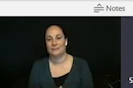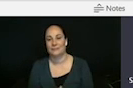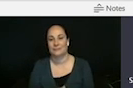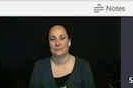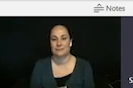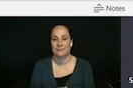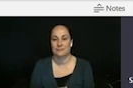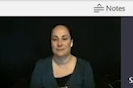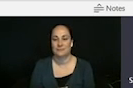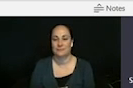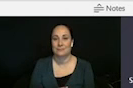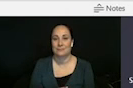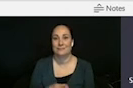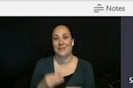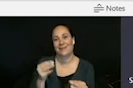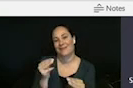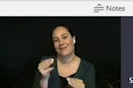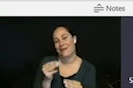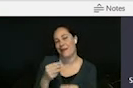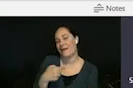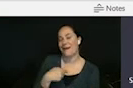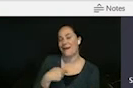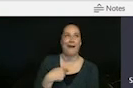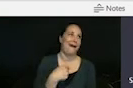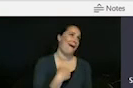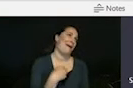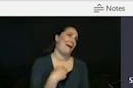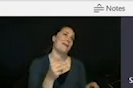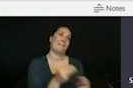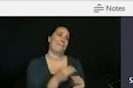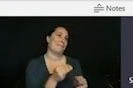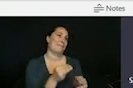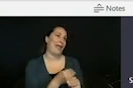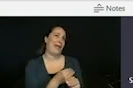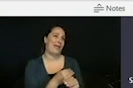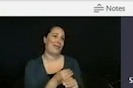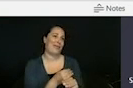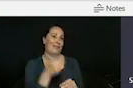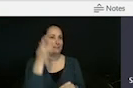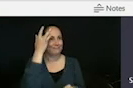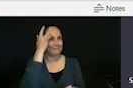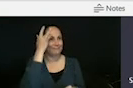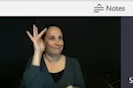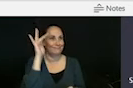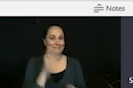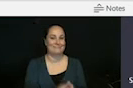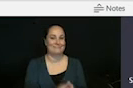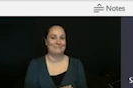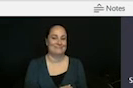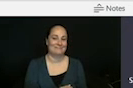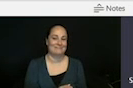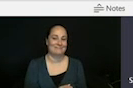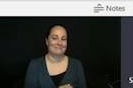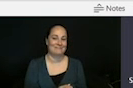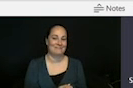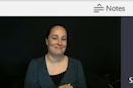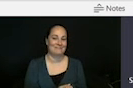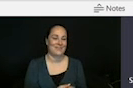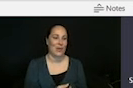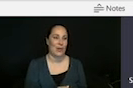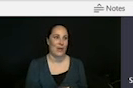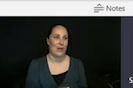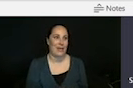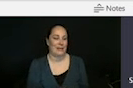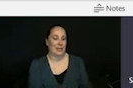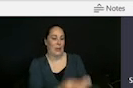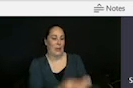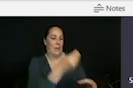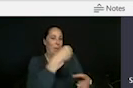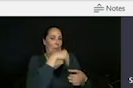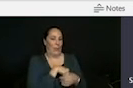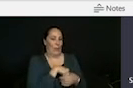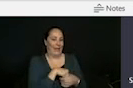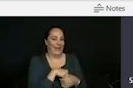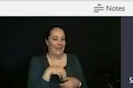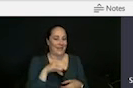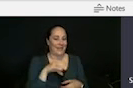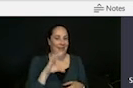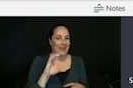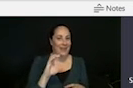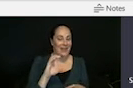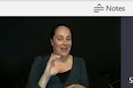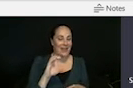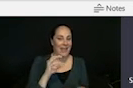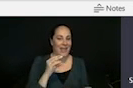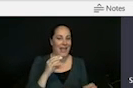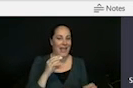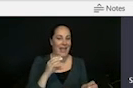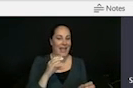As a math nerd, I always like that kind of question, because it's where you get to pull in calculus and everyone goes, oh, people who aren't math people go, oh, calculus,